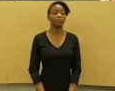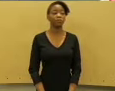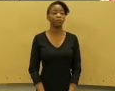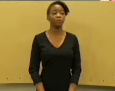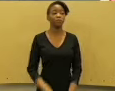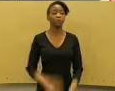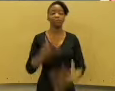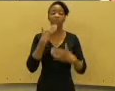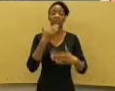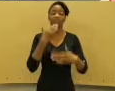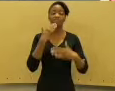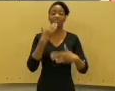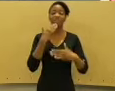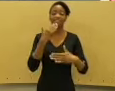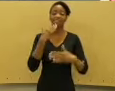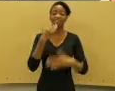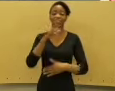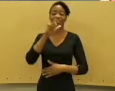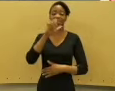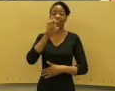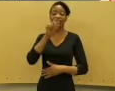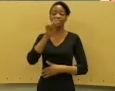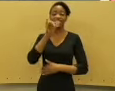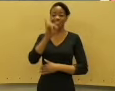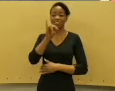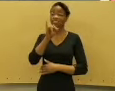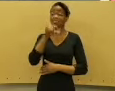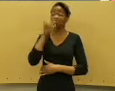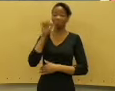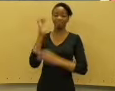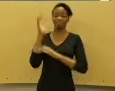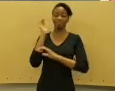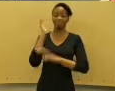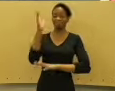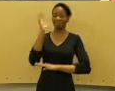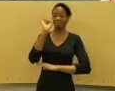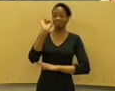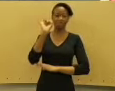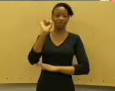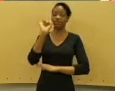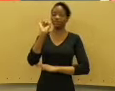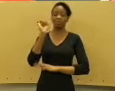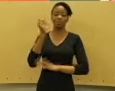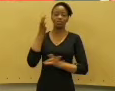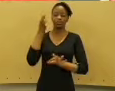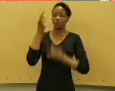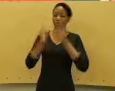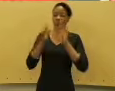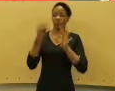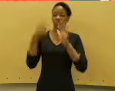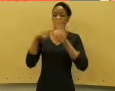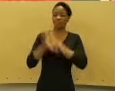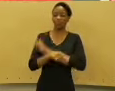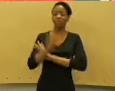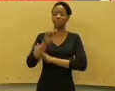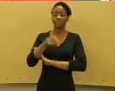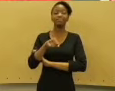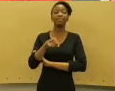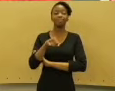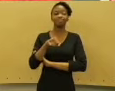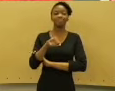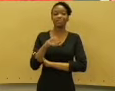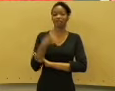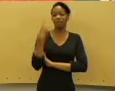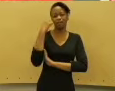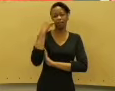Thank you so much, Leti. That was so informative. And I think it's so cool that we also fed off some of the themes from